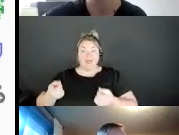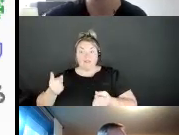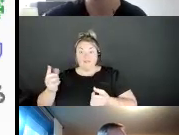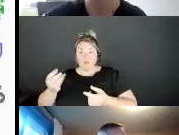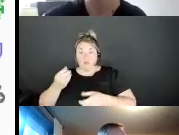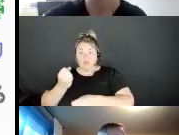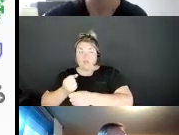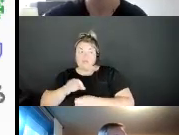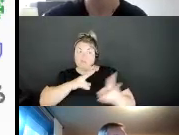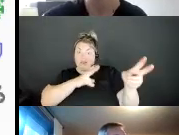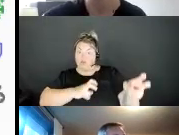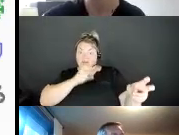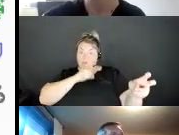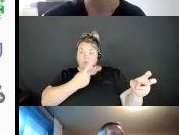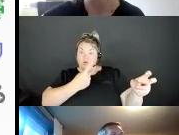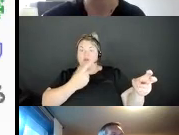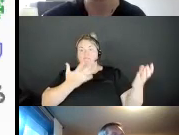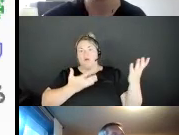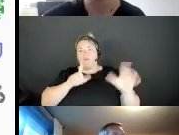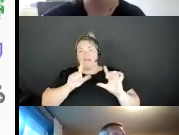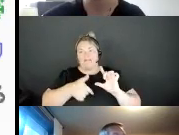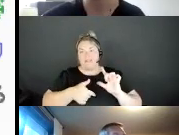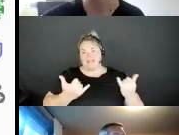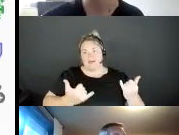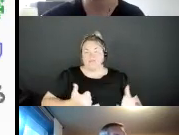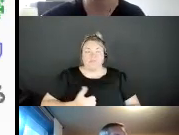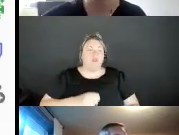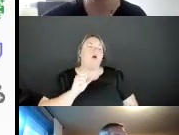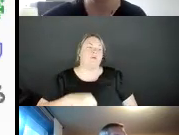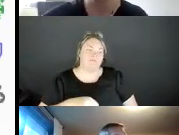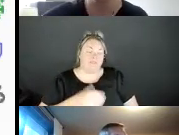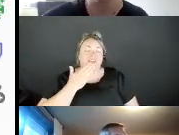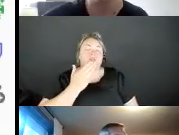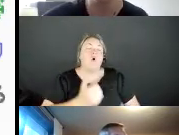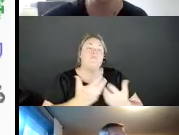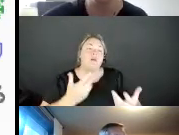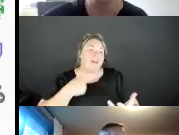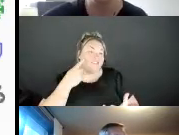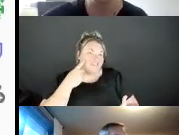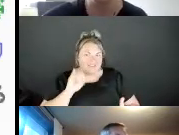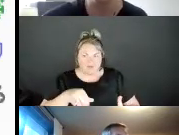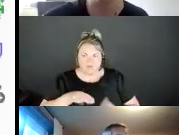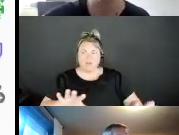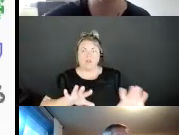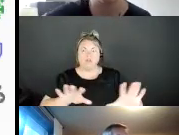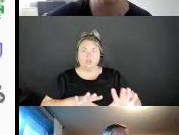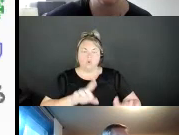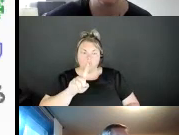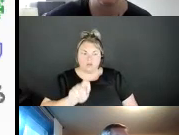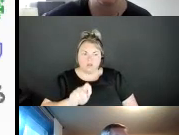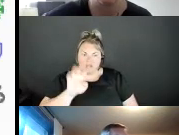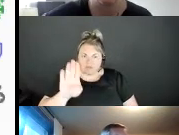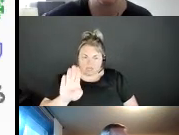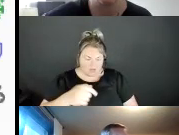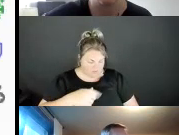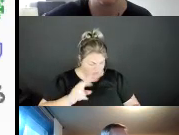downloaded one, there is a chance that it is out of date. Oh, and I think, thanks so much. I think that Yeah. I was just, it said it was 1.b, and so I